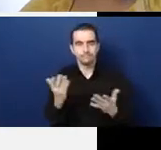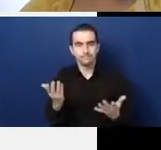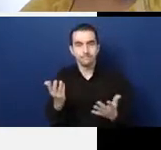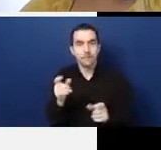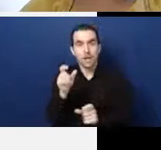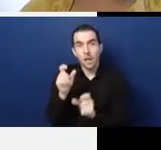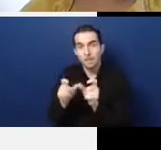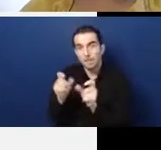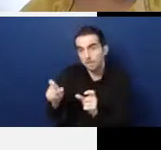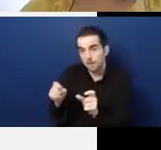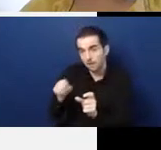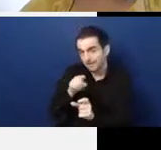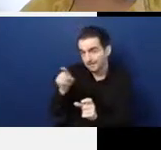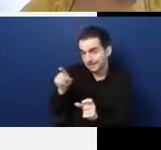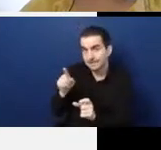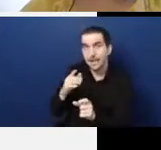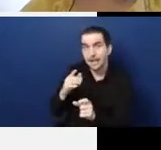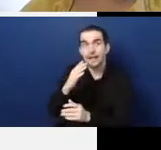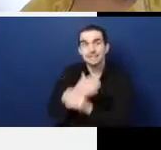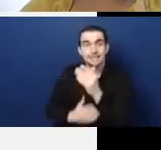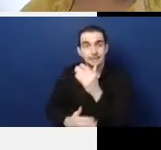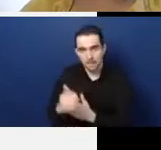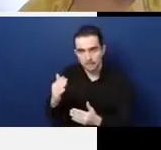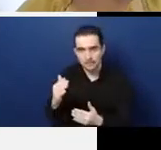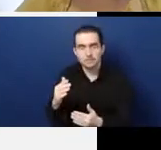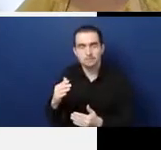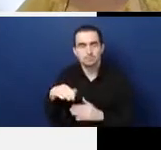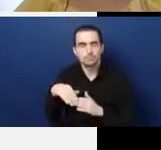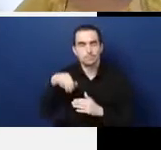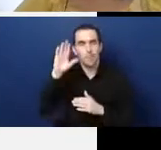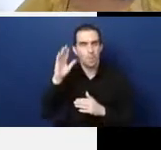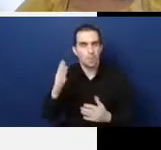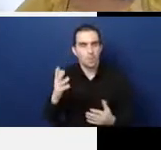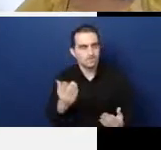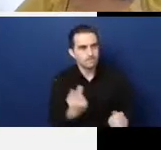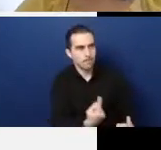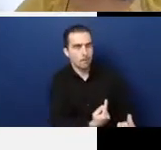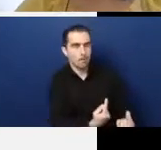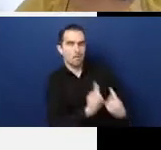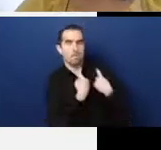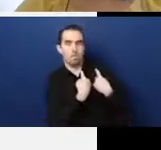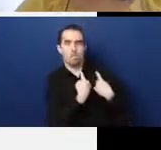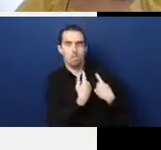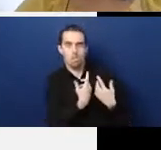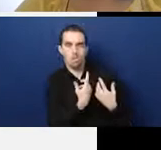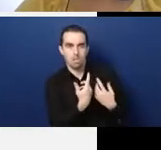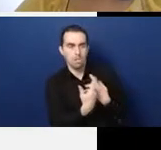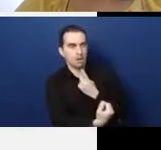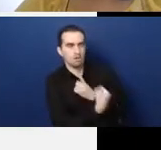consistently challenge these stereotypes and look at them